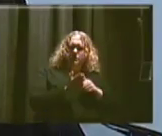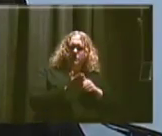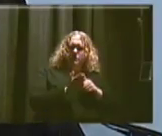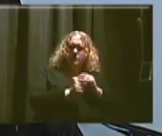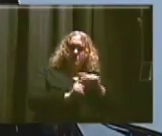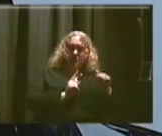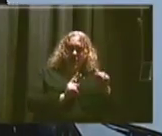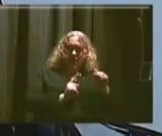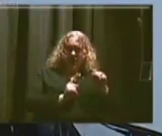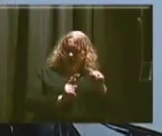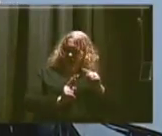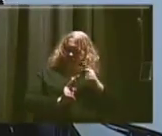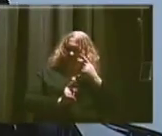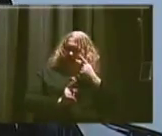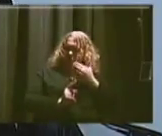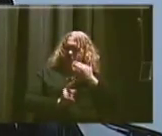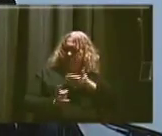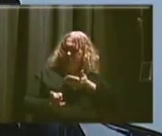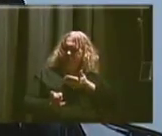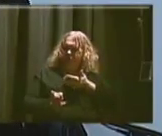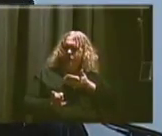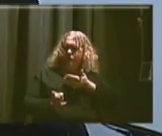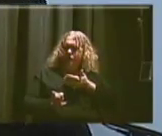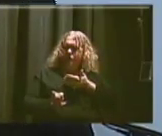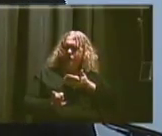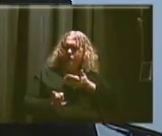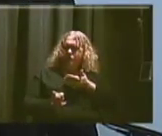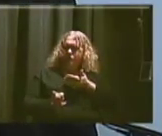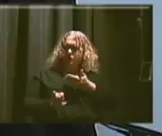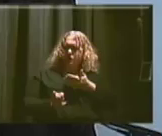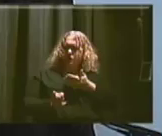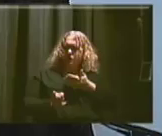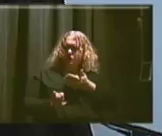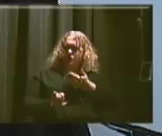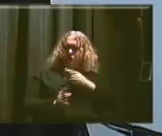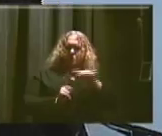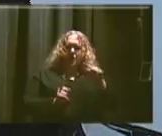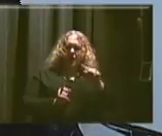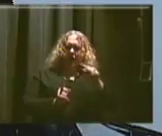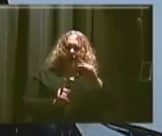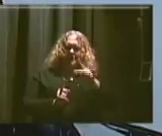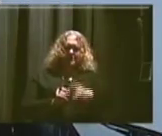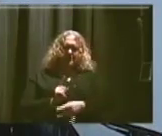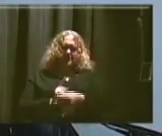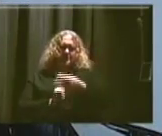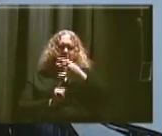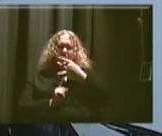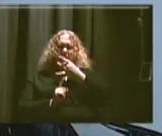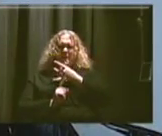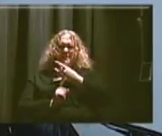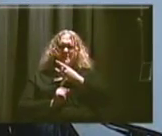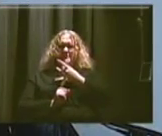it, because I had left a main ingredient out of the cake.